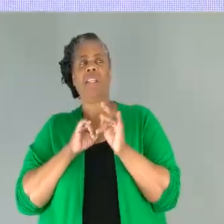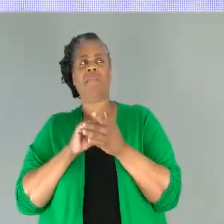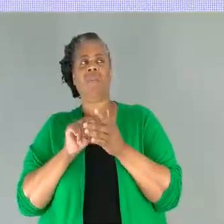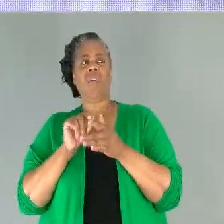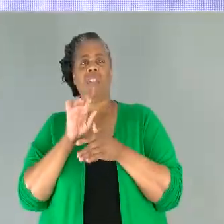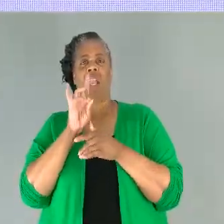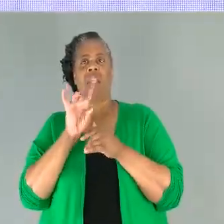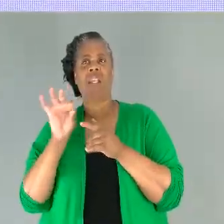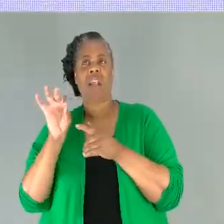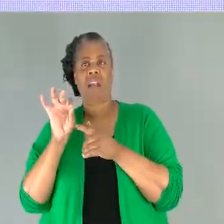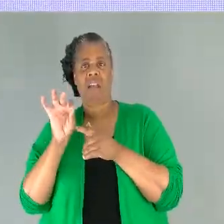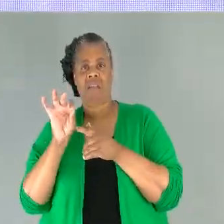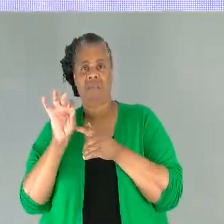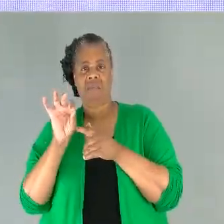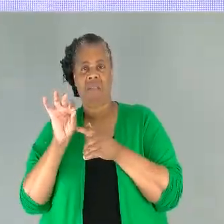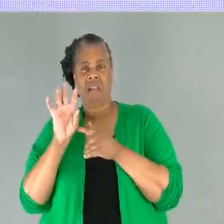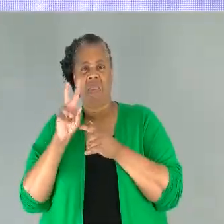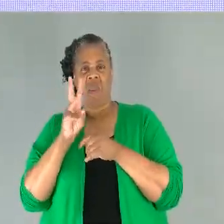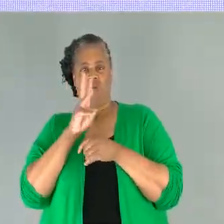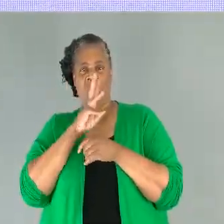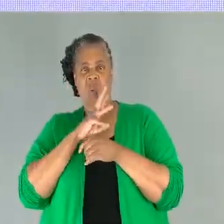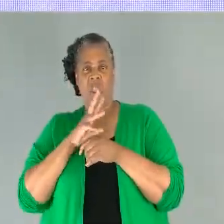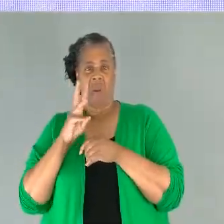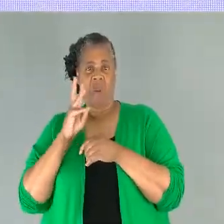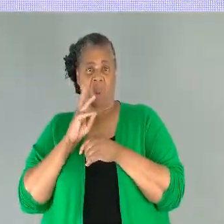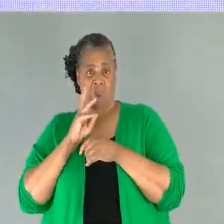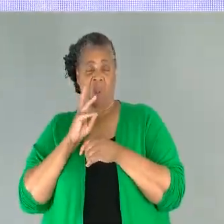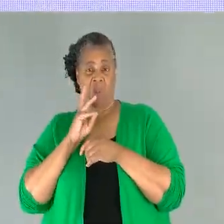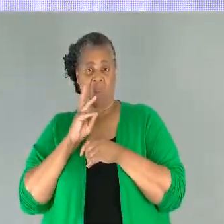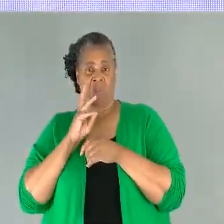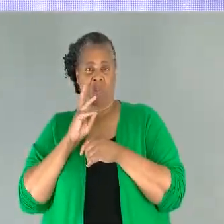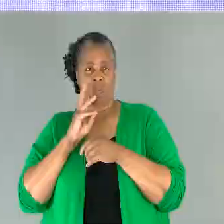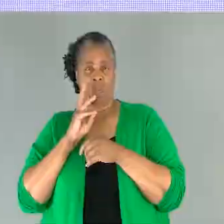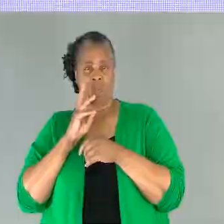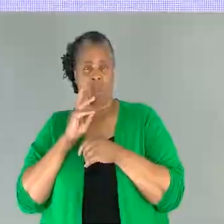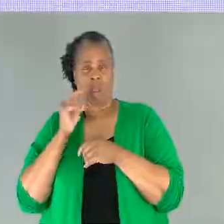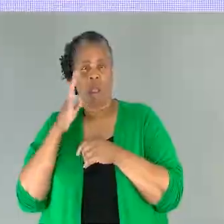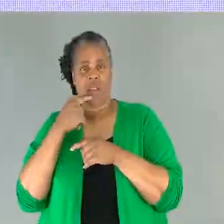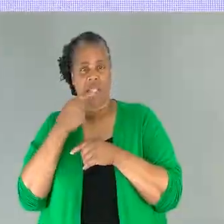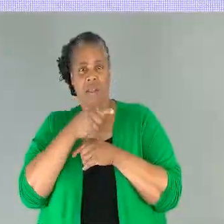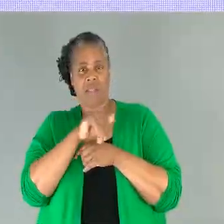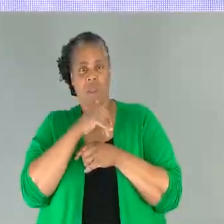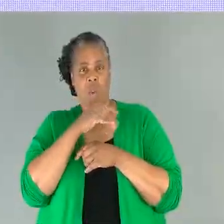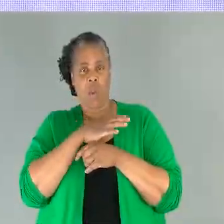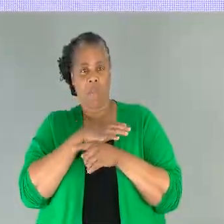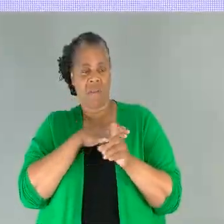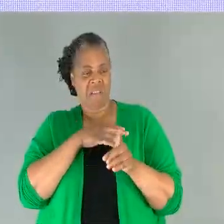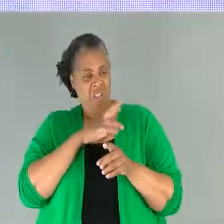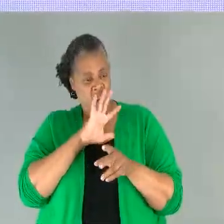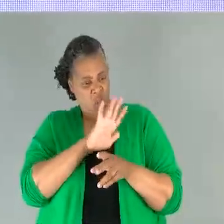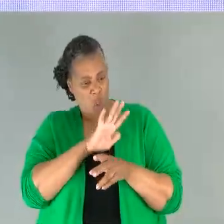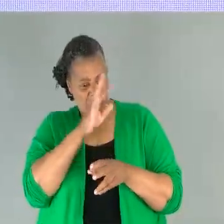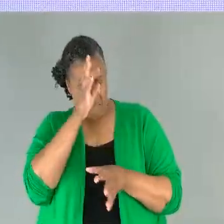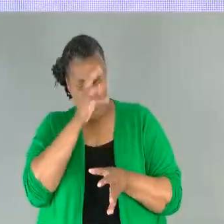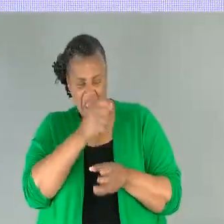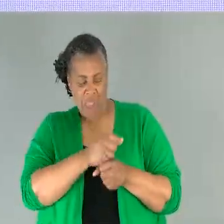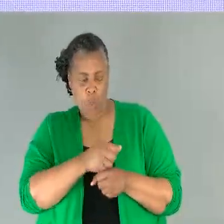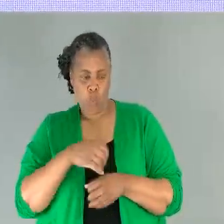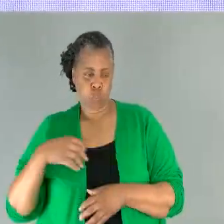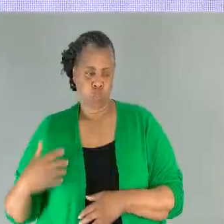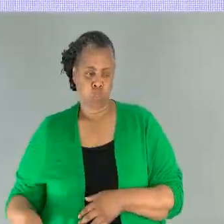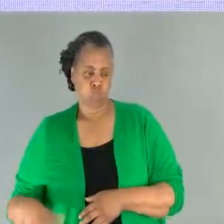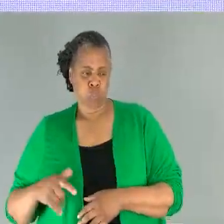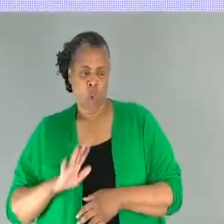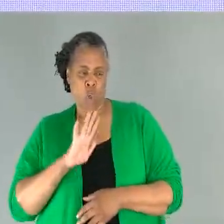9, we see that the Lord says something. This type of faith, this type